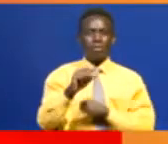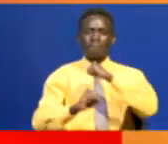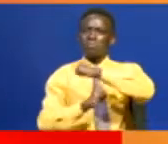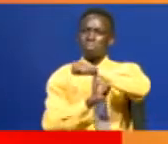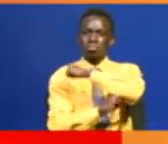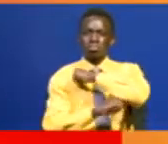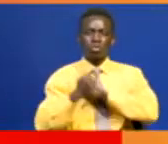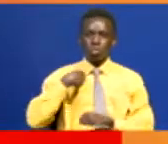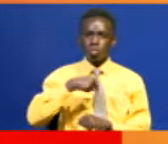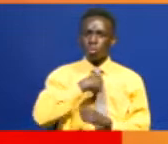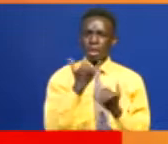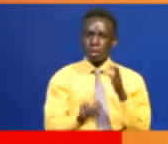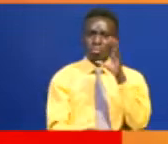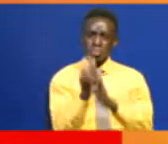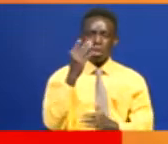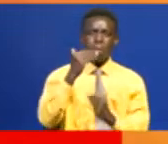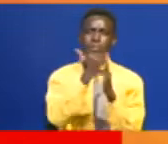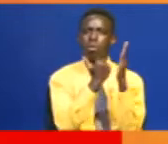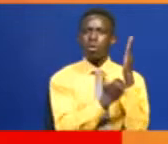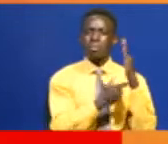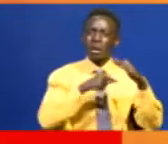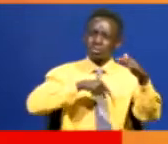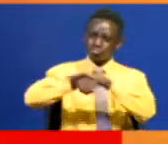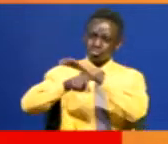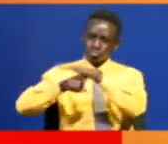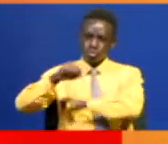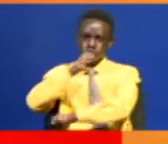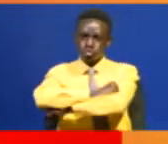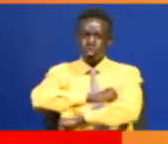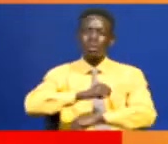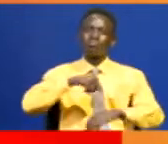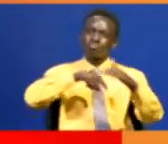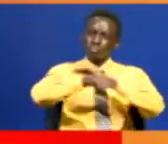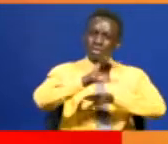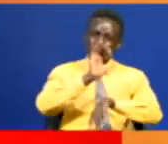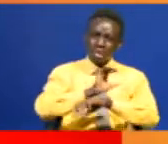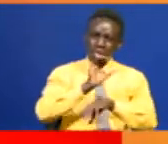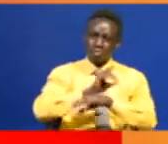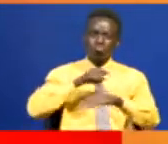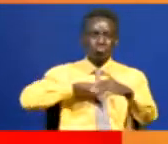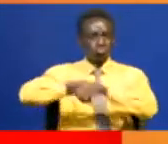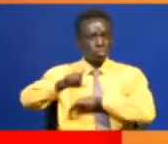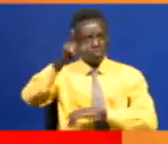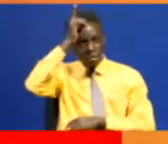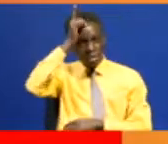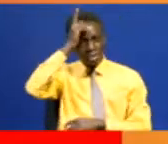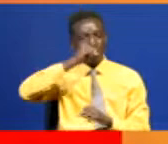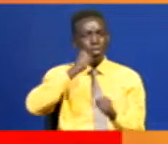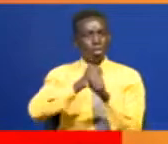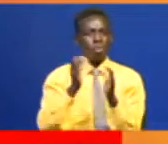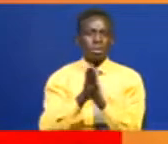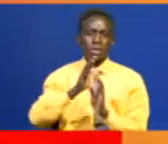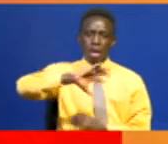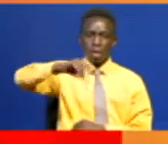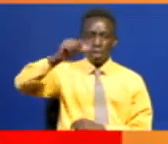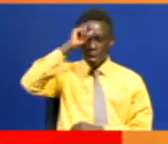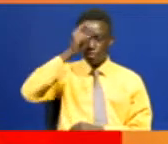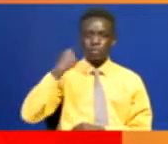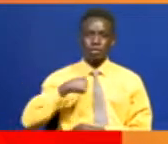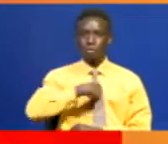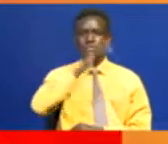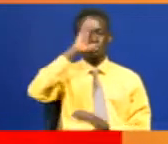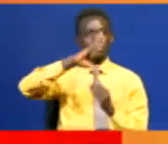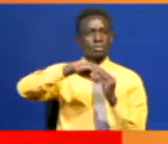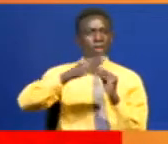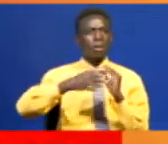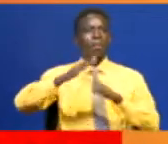are going to go up to schools, that will go to churches, that will go to the villages, and working with the county government, we are going to create a platform